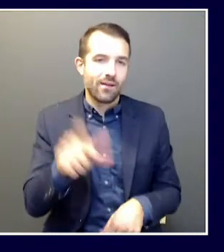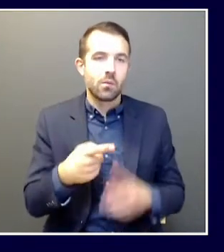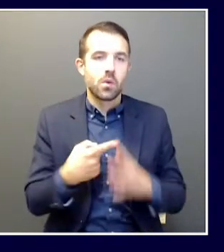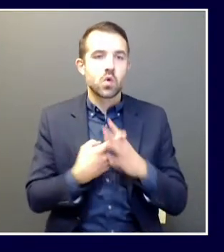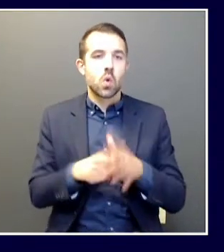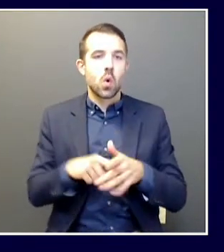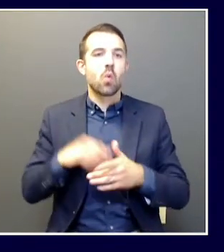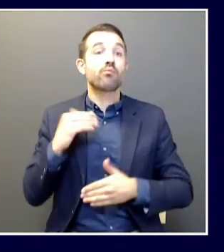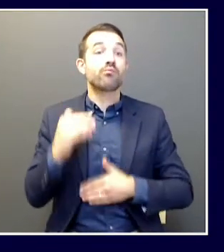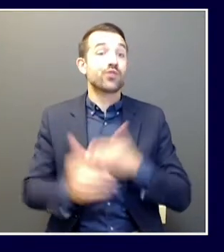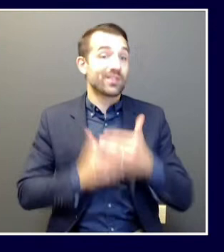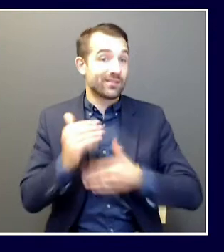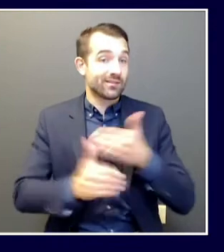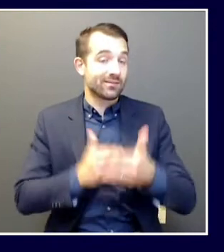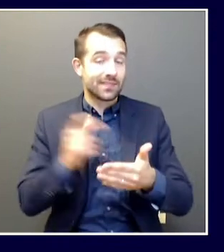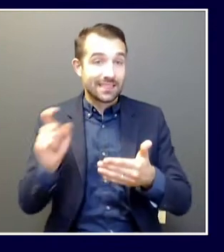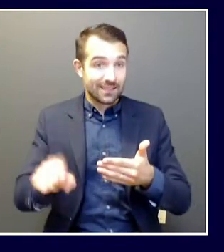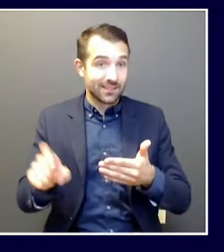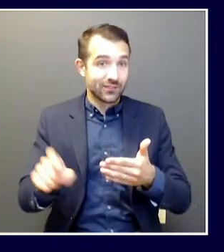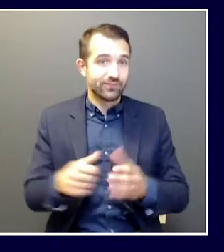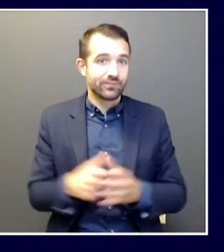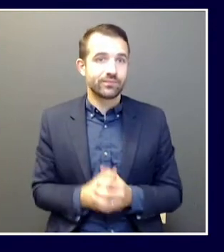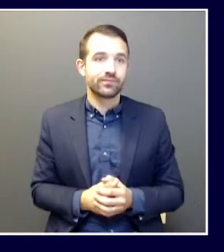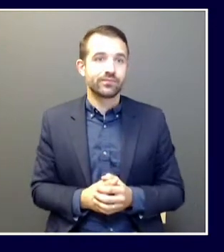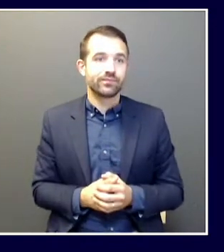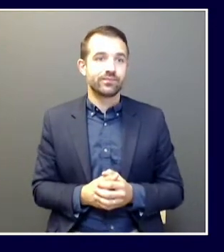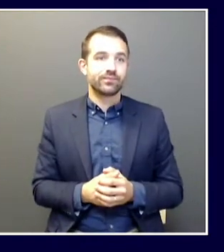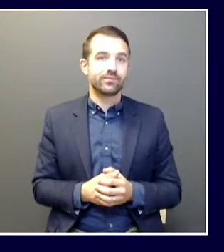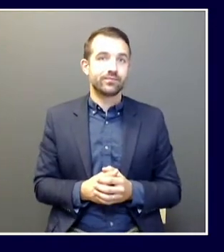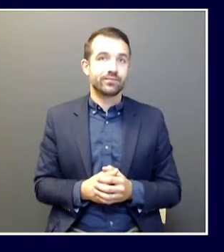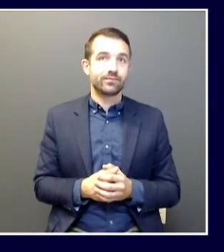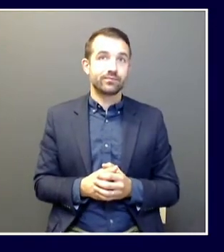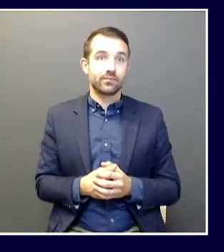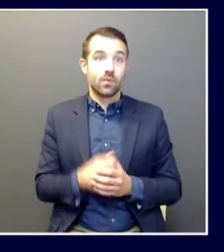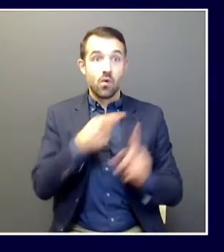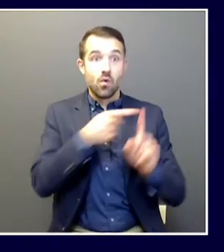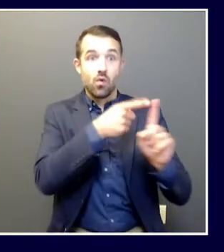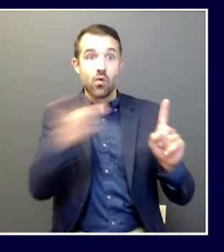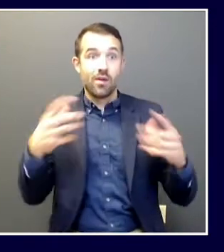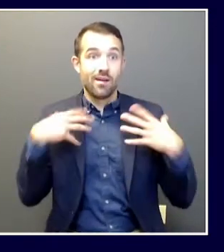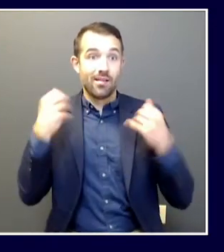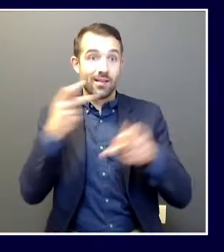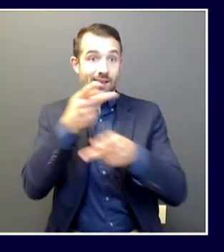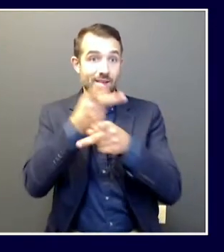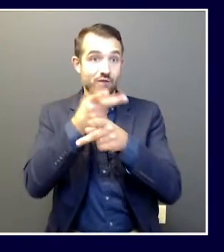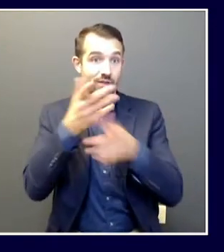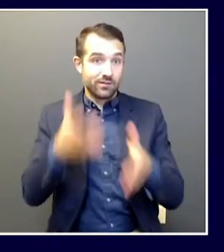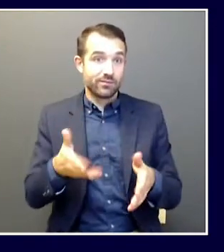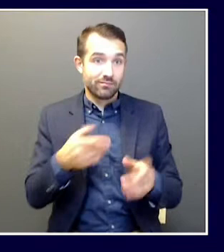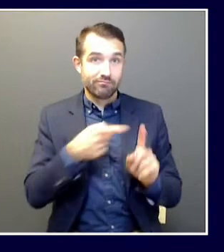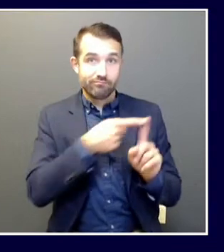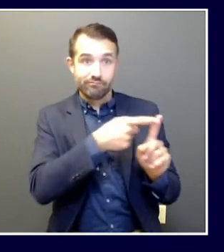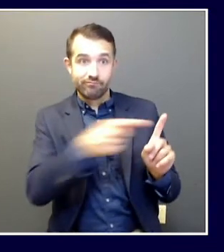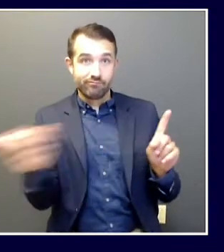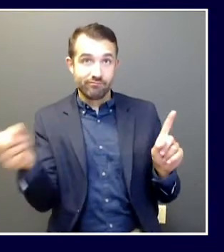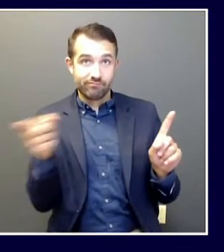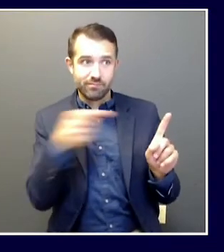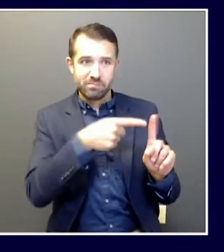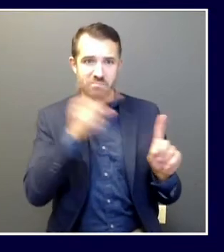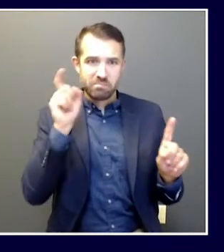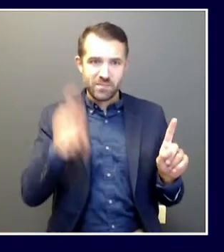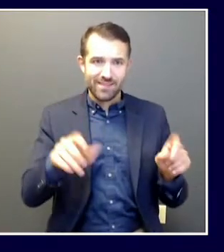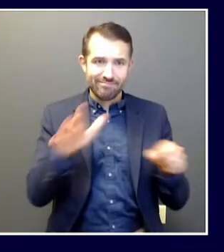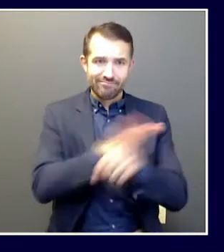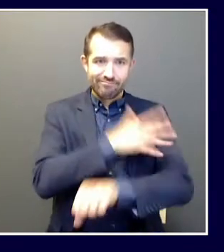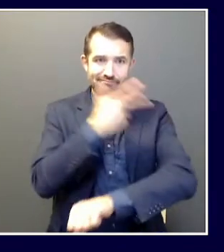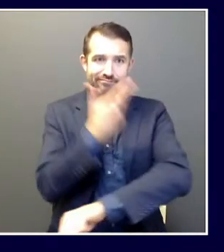conversations with our partners, because they are committed to having their workforce be fully vaccinated. We're just trying to get from point A to point B.